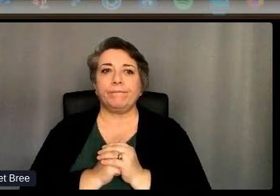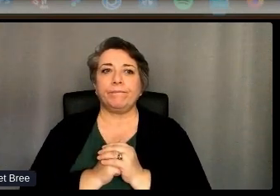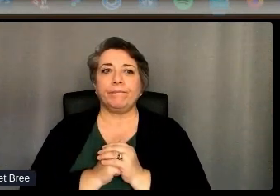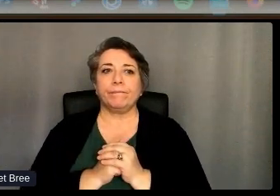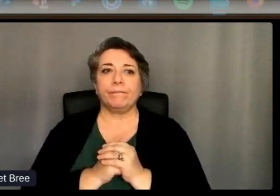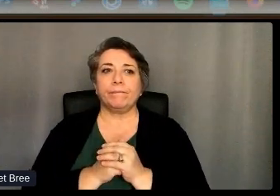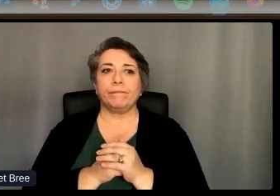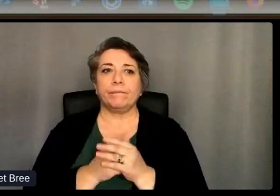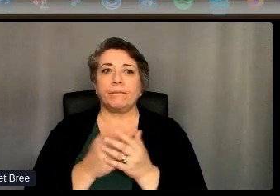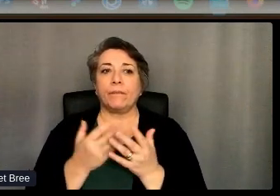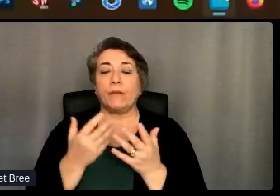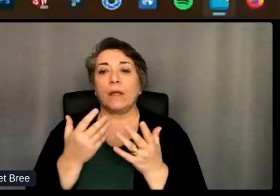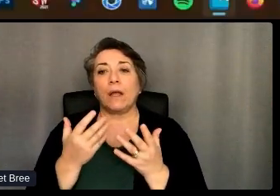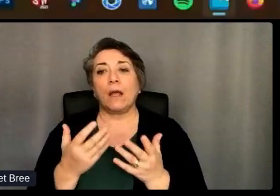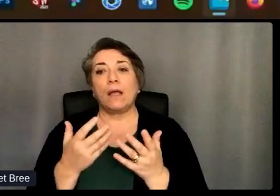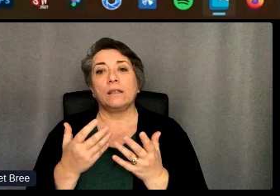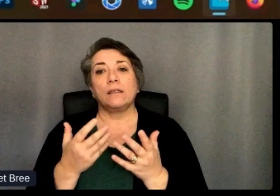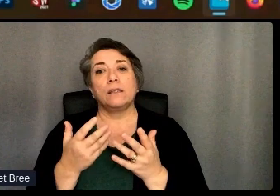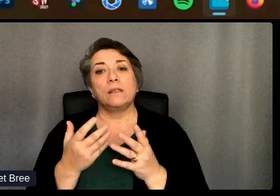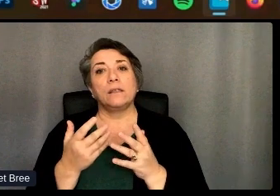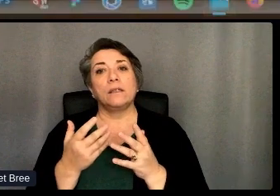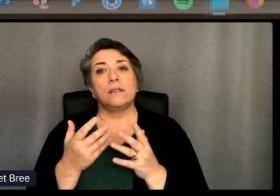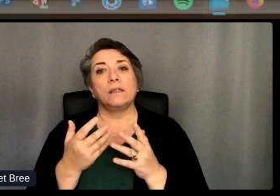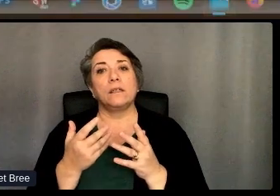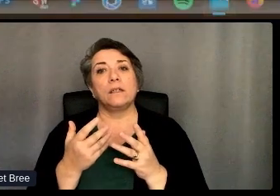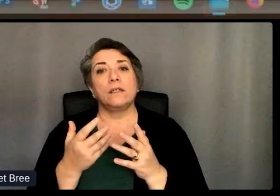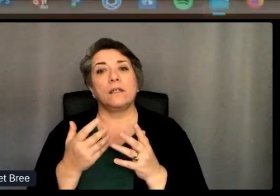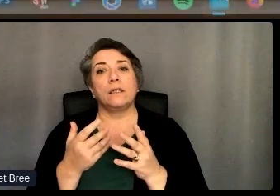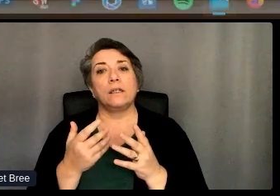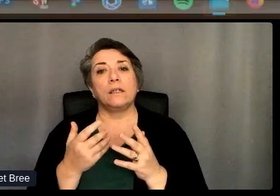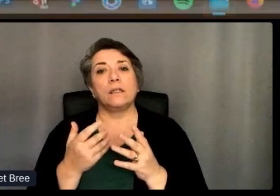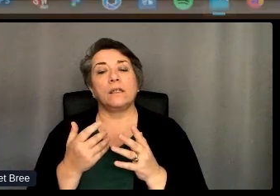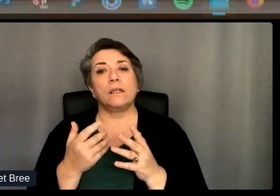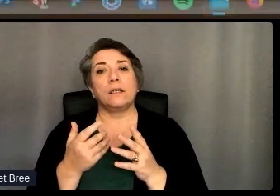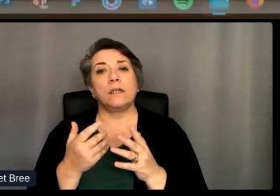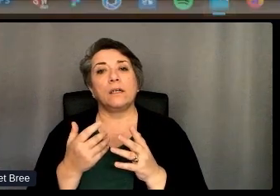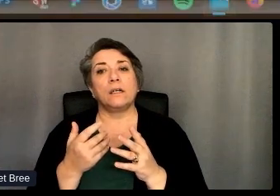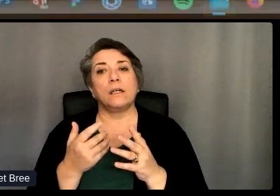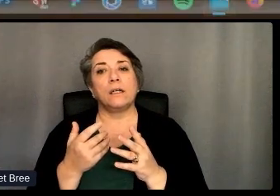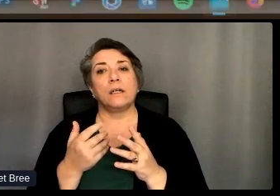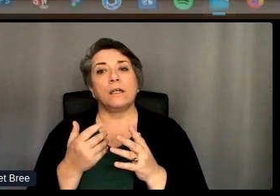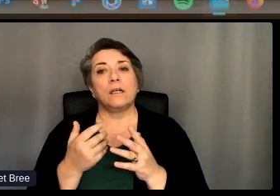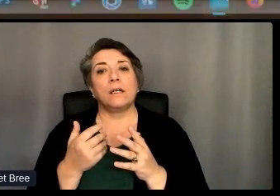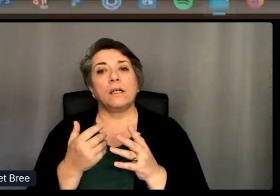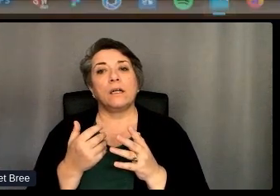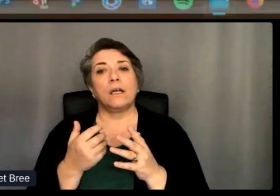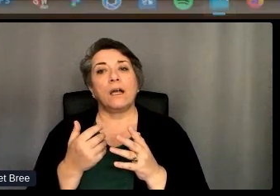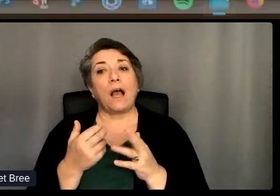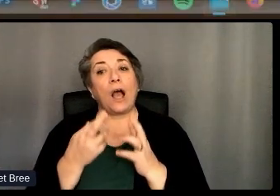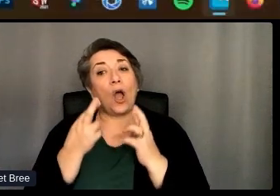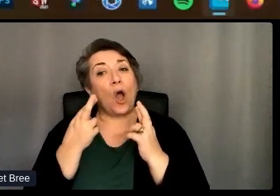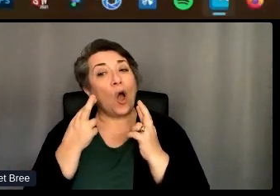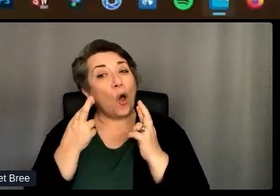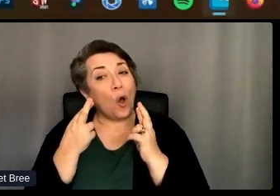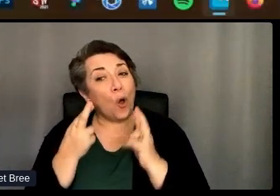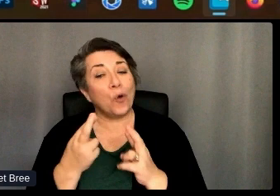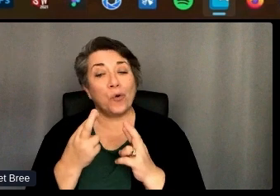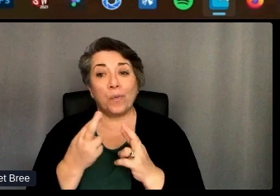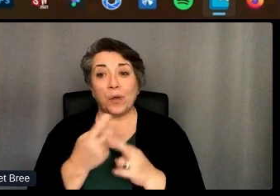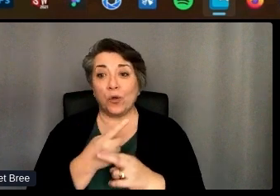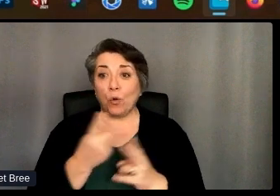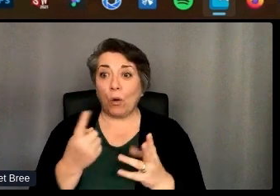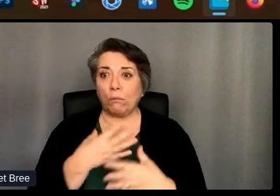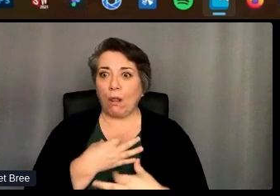basically end with the fact that I hope this has intrigued your interest. There's way